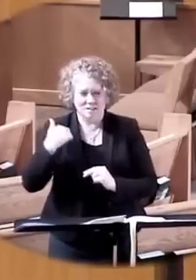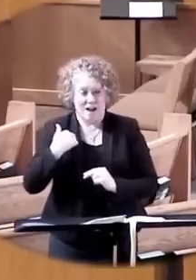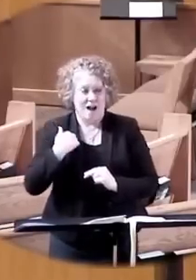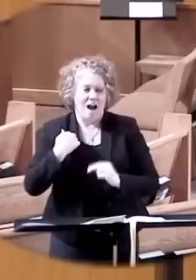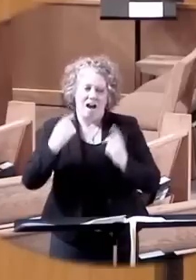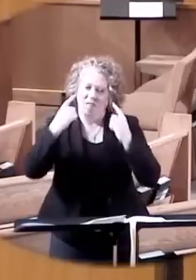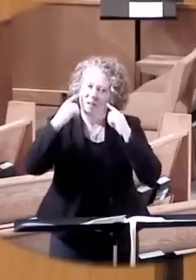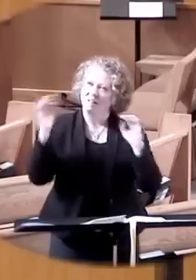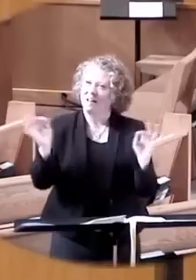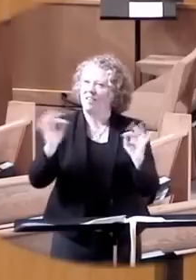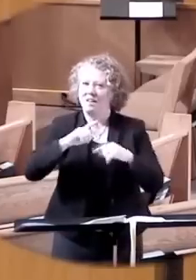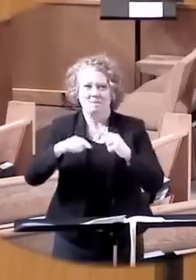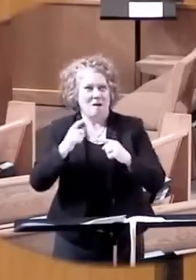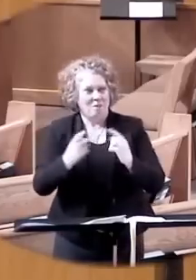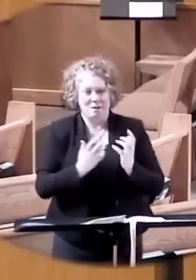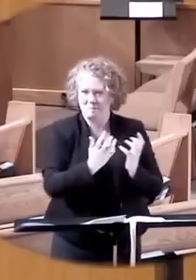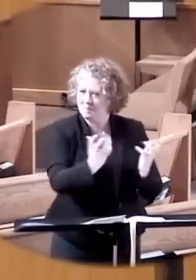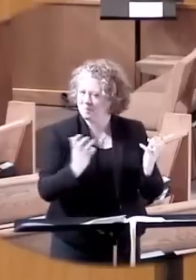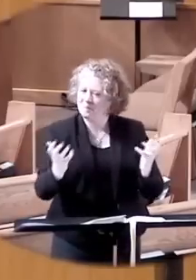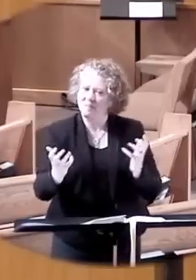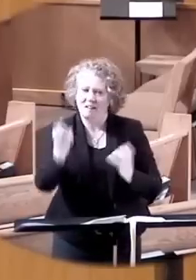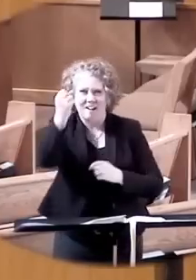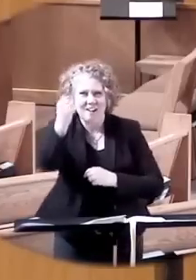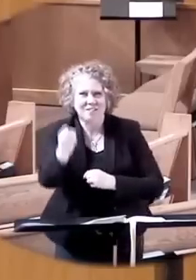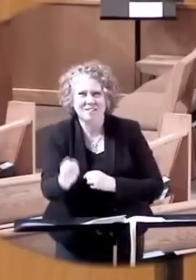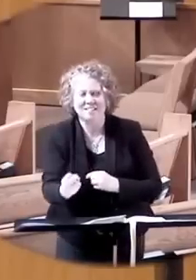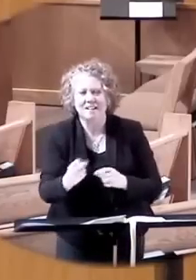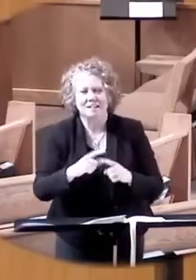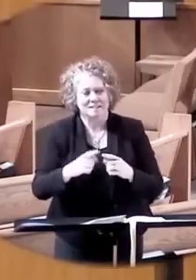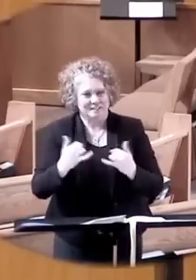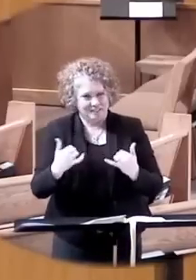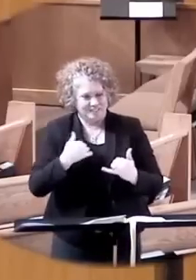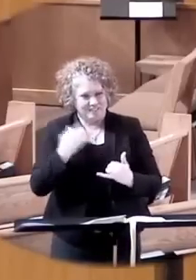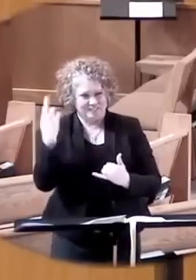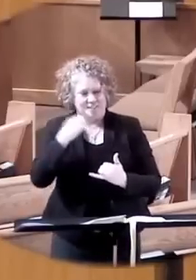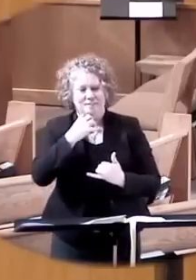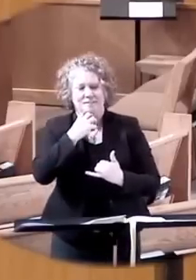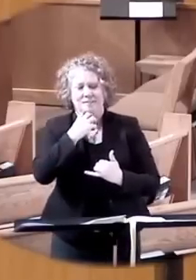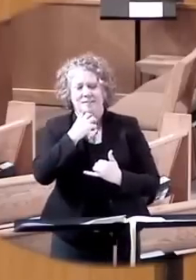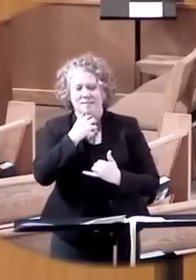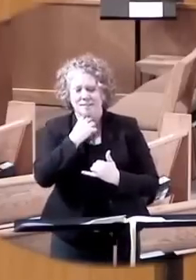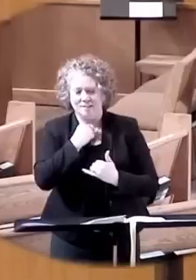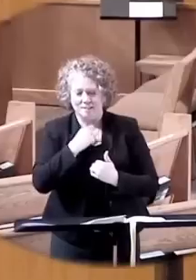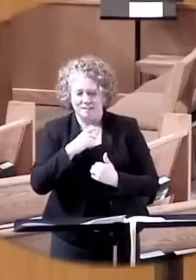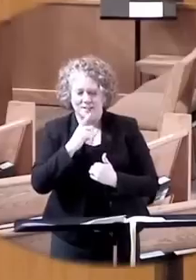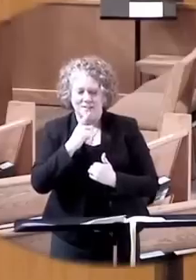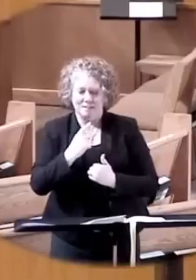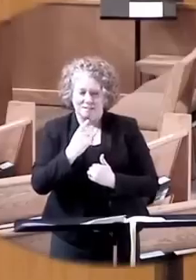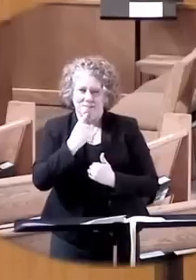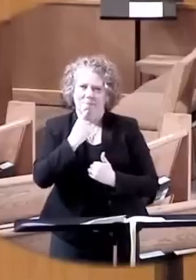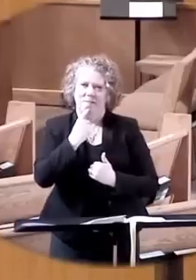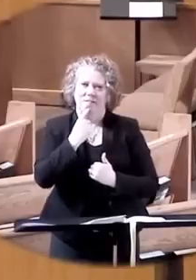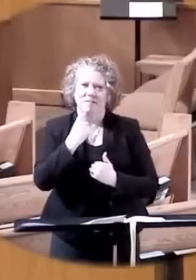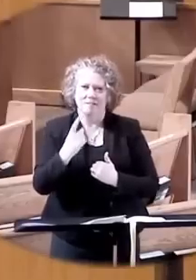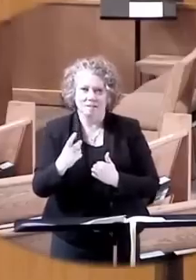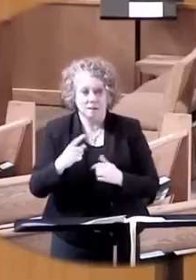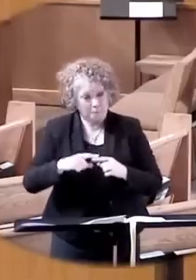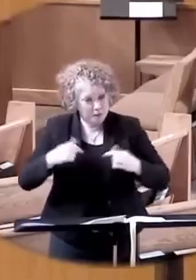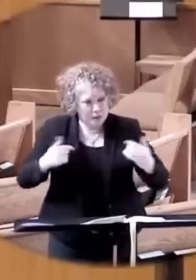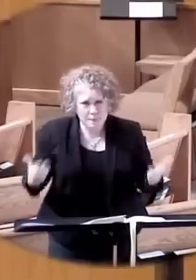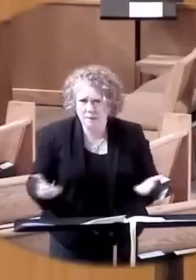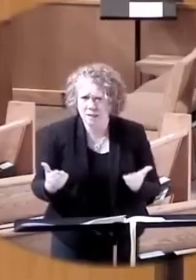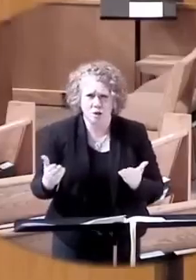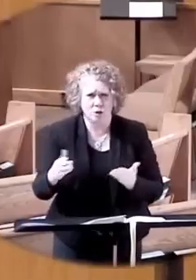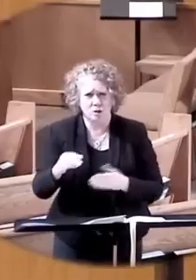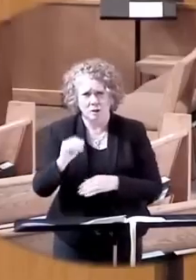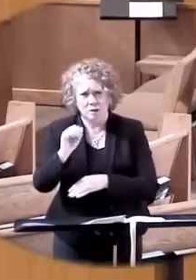that presence for granted. But I imagine not only here at 4 p.m. Mass, but also at 8